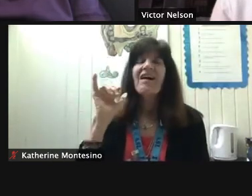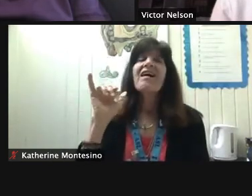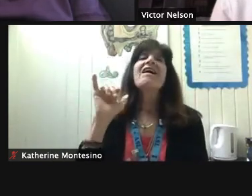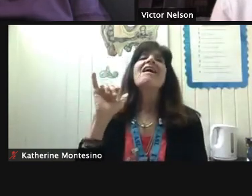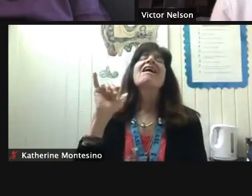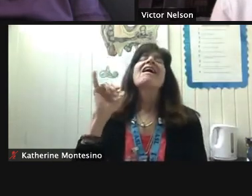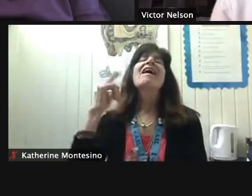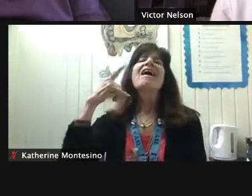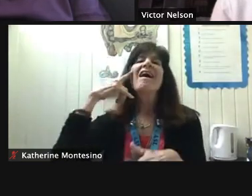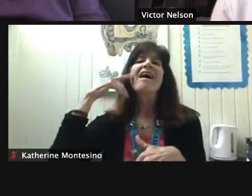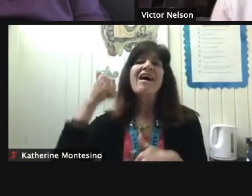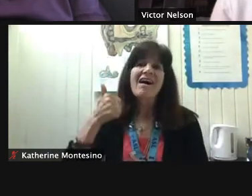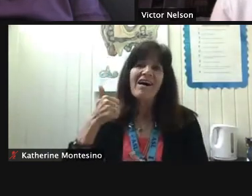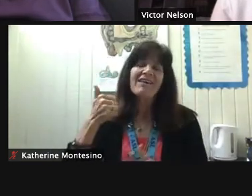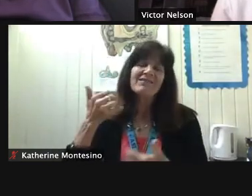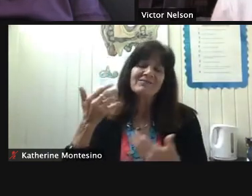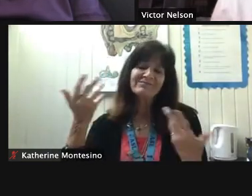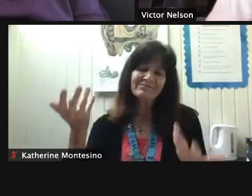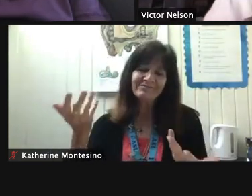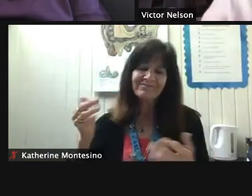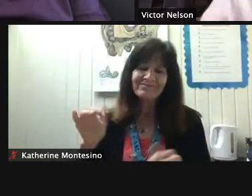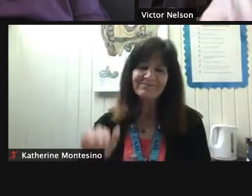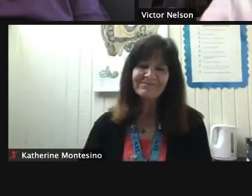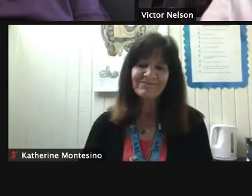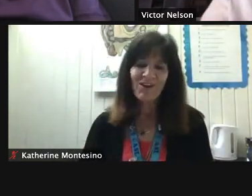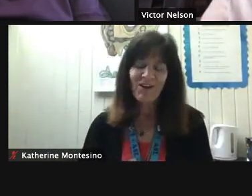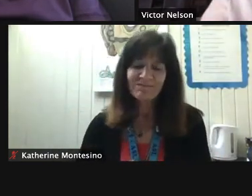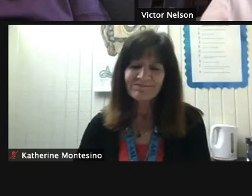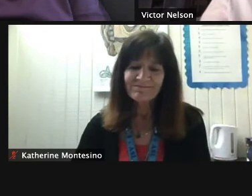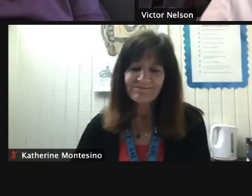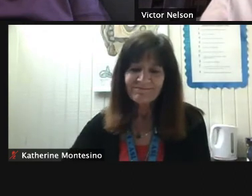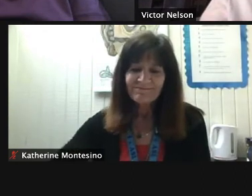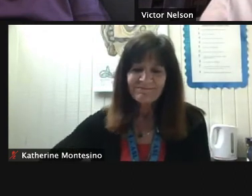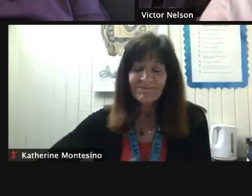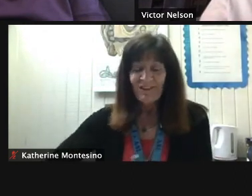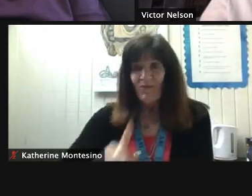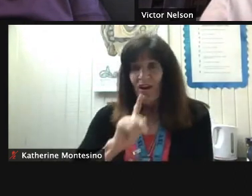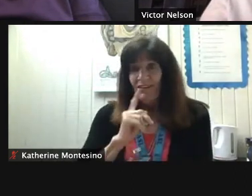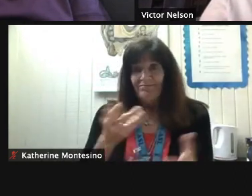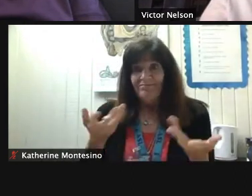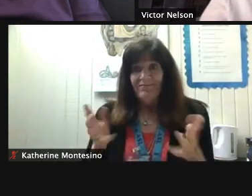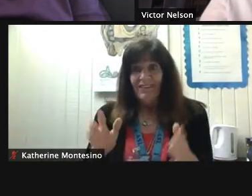realized, and now I understand, um, that at that time I had a hearing loss.